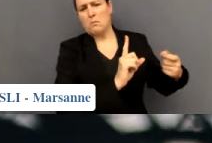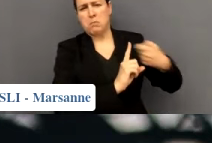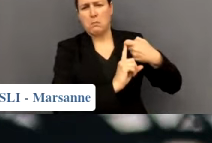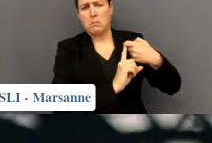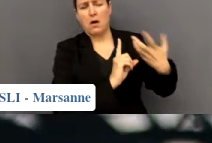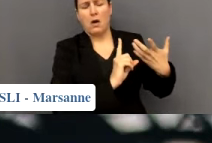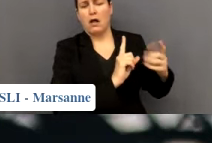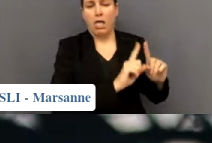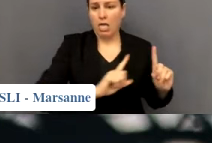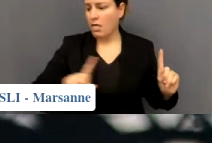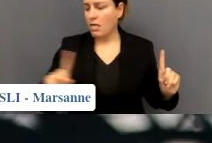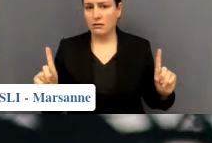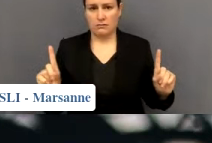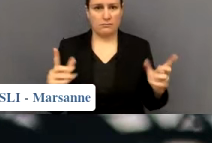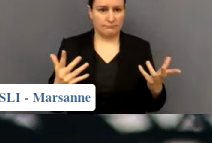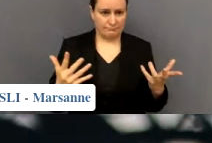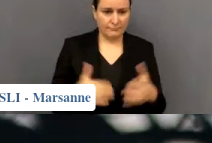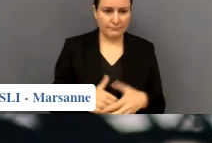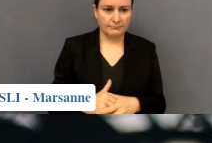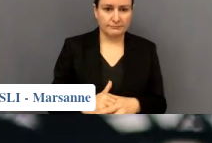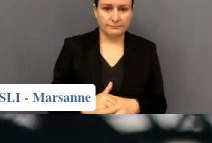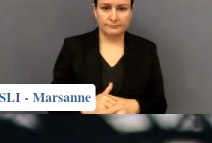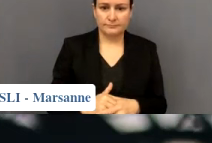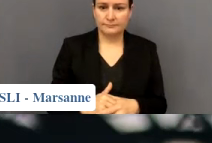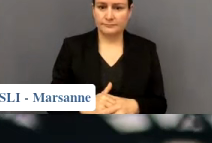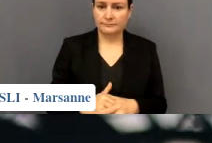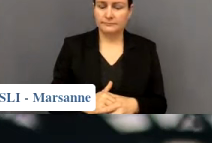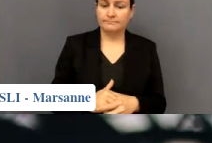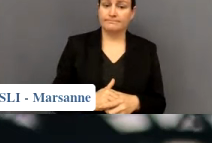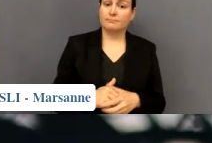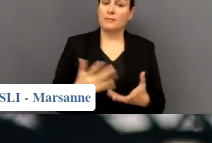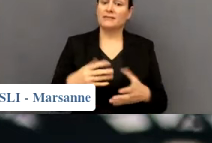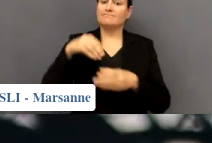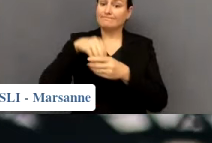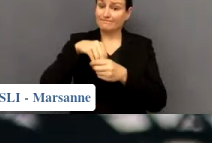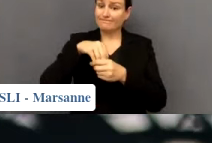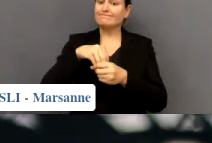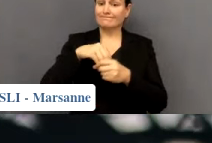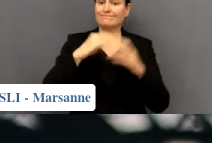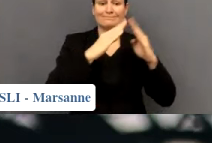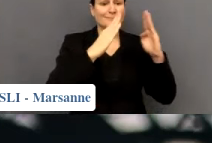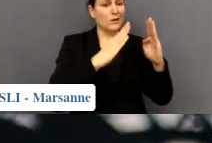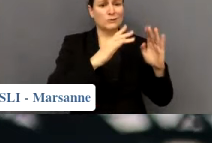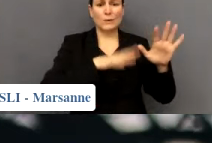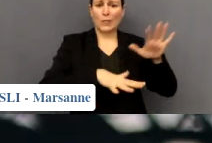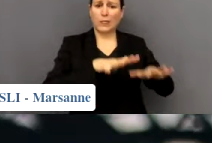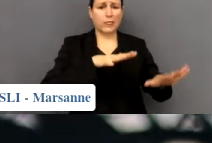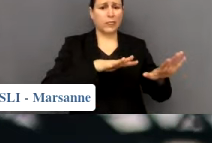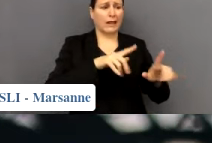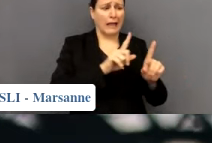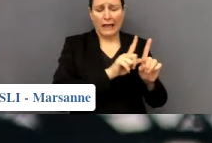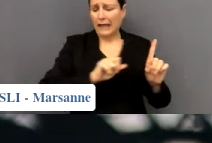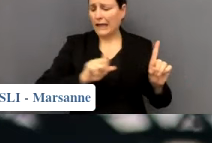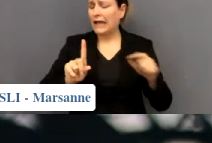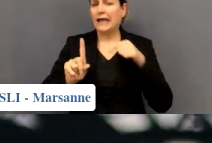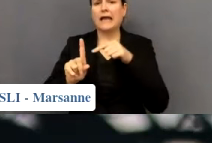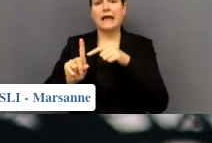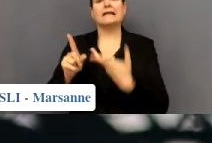evidence does paint a compelling picture that violence can exacerbate or even compel women into financial precarity or